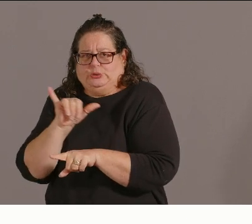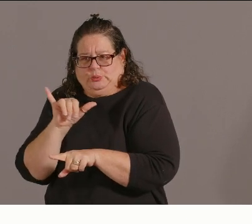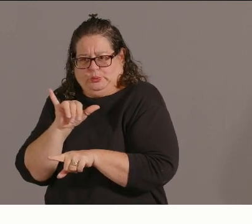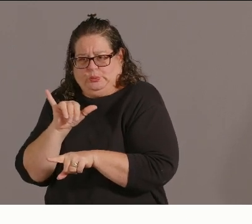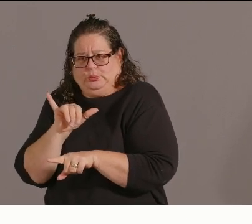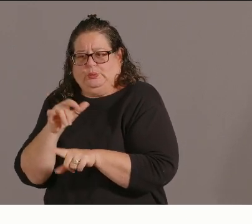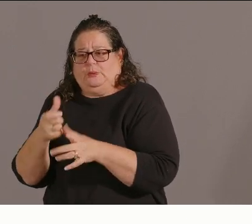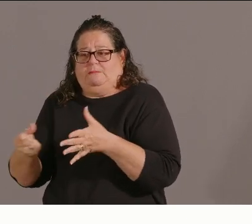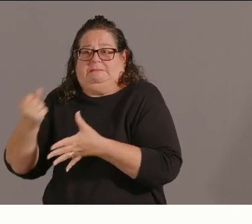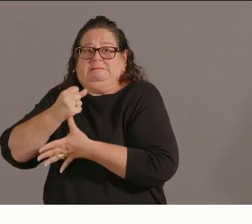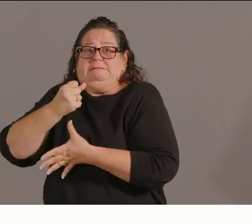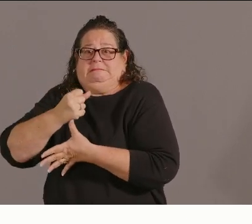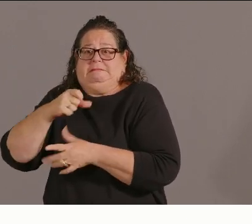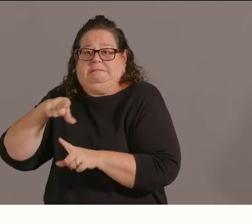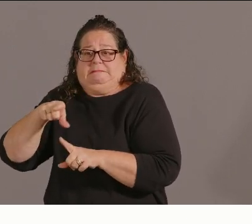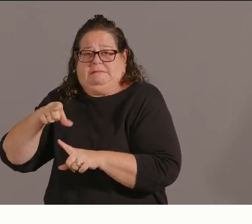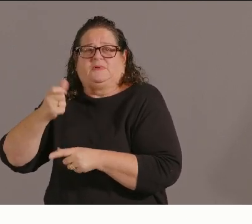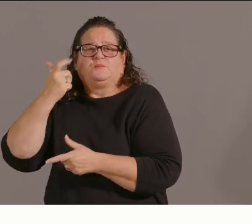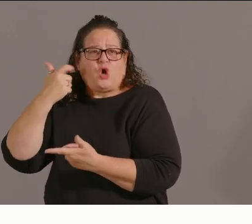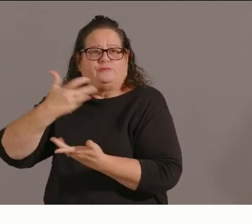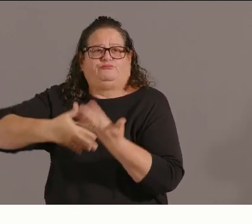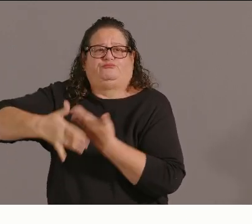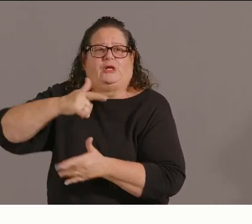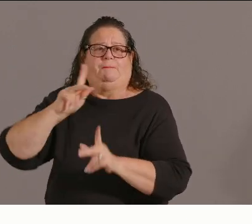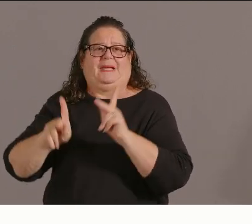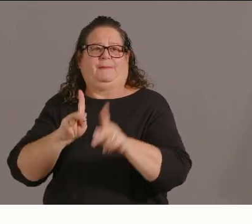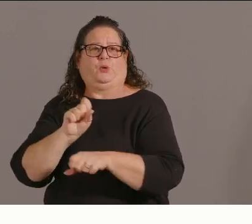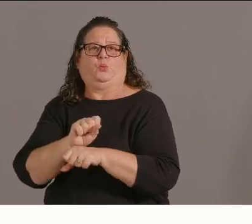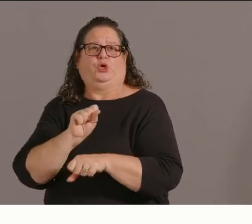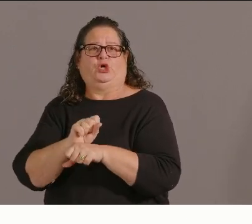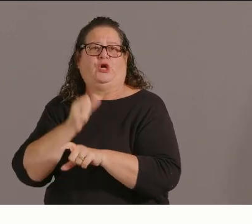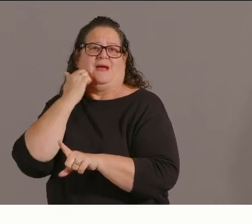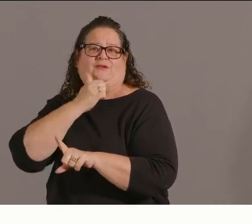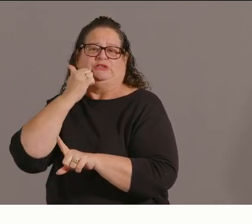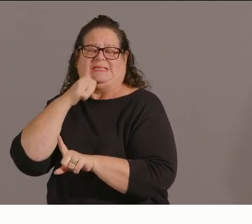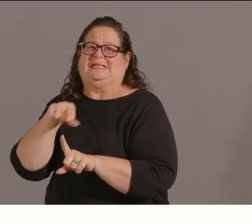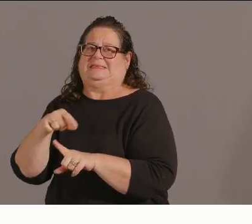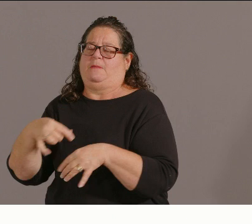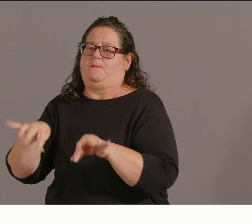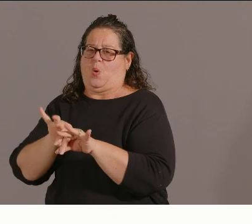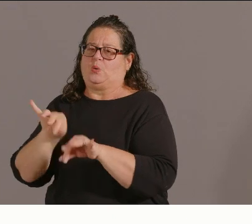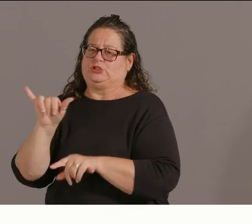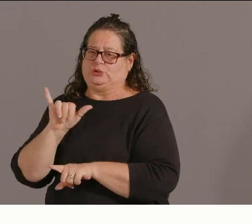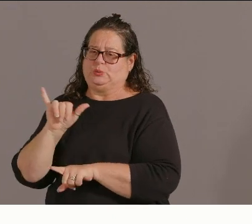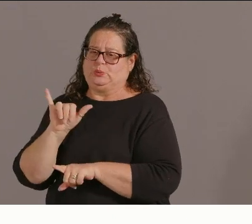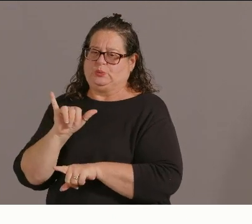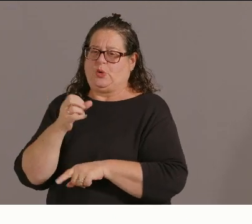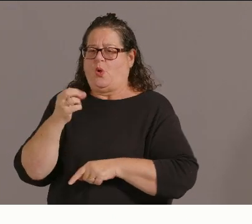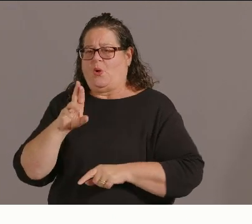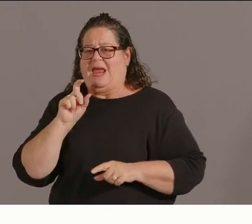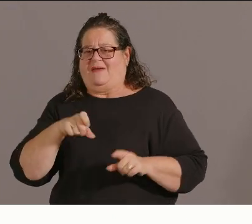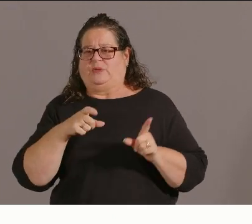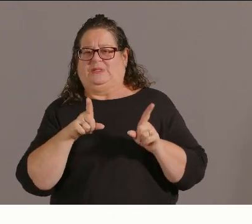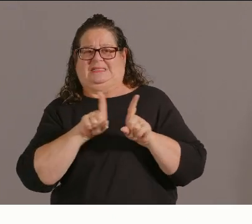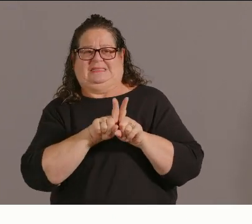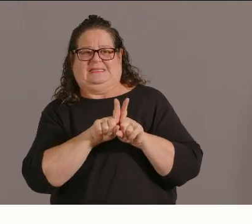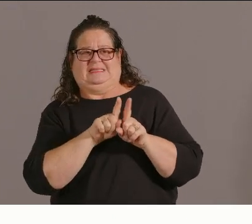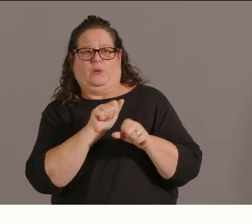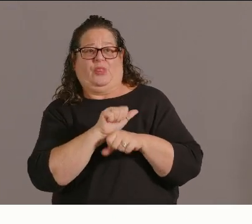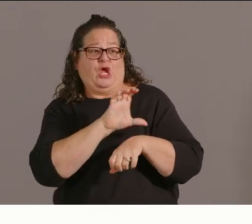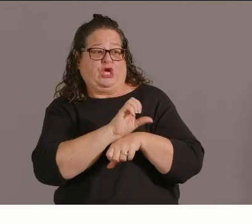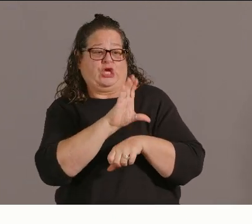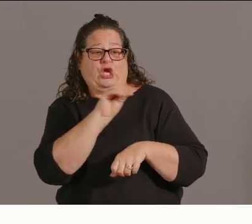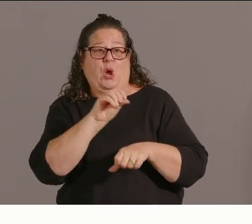be within close proximity to the public or to other their coworkers or other employees, and their job